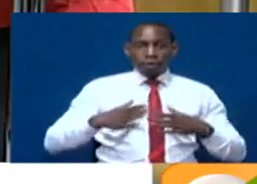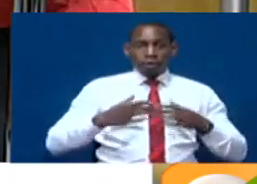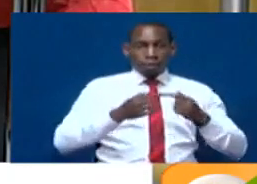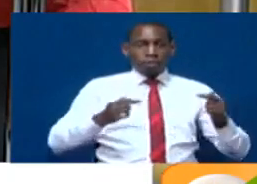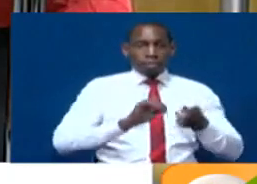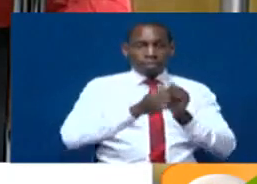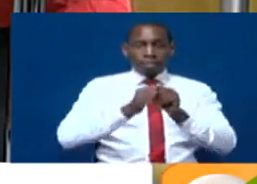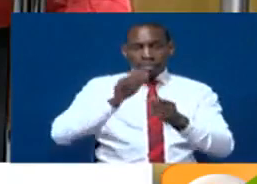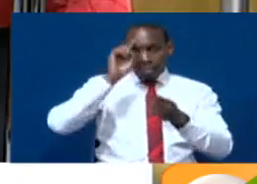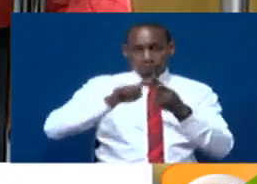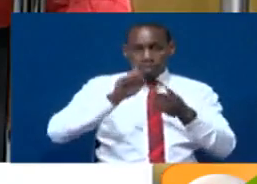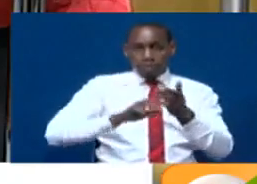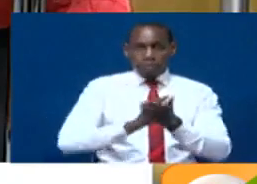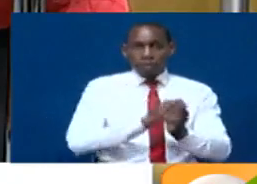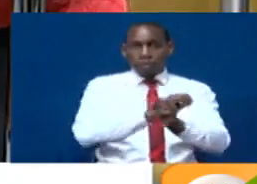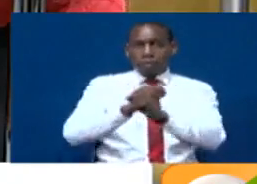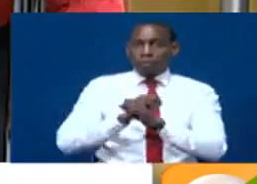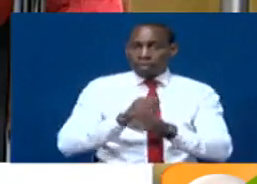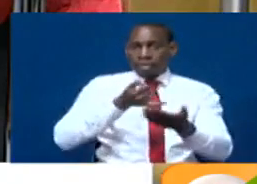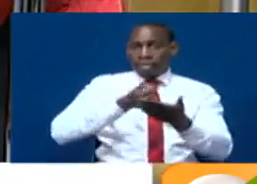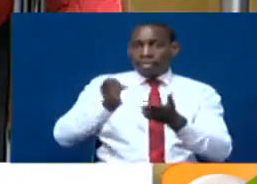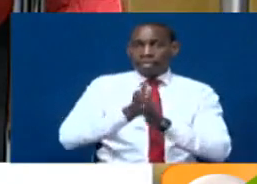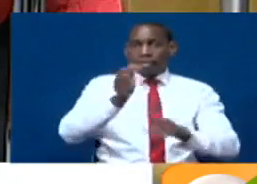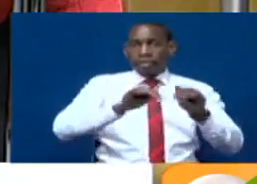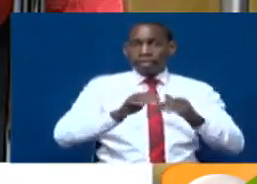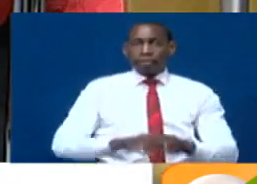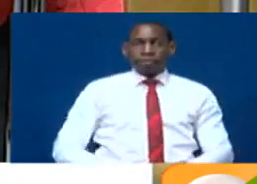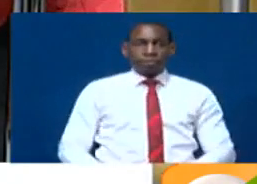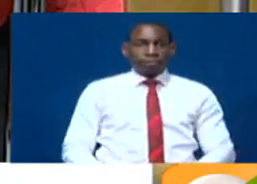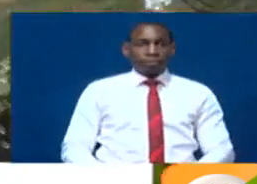were meant to ring-fence the integrity of the general election.